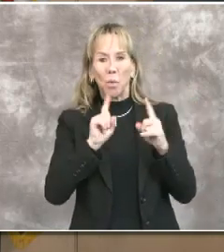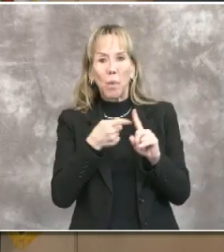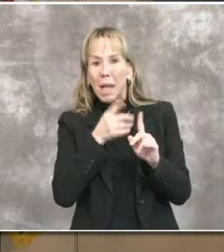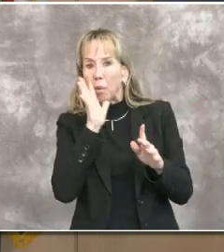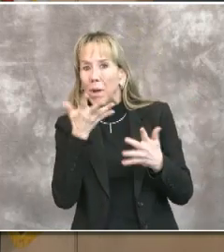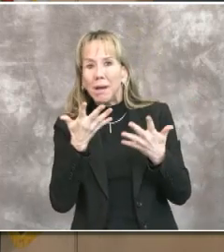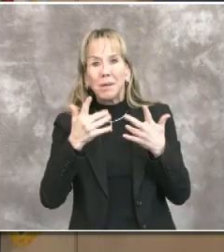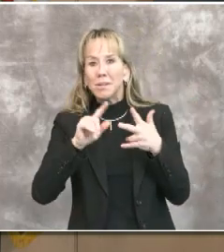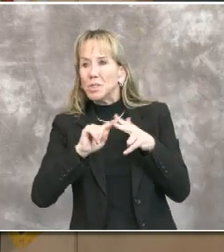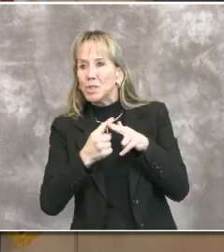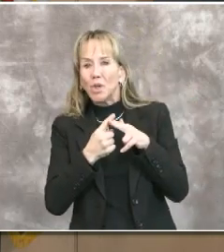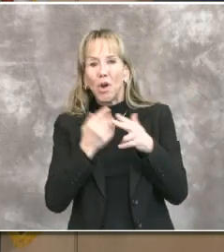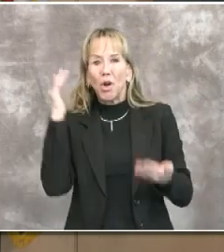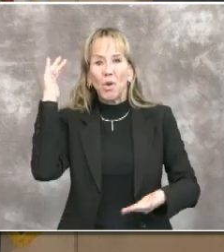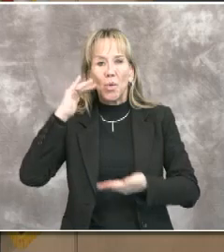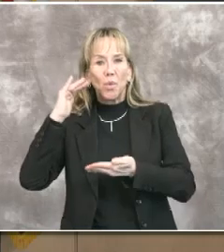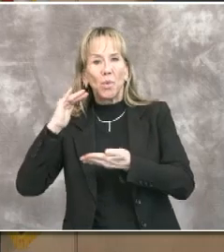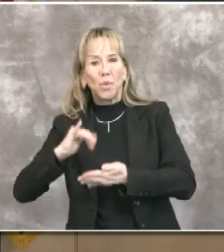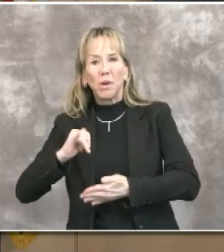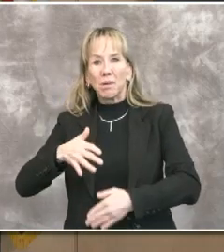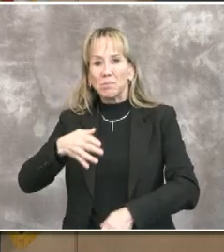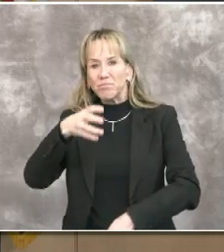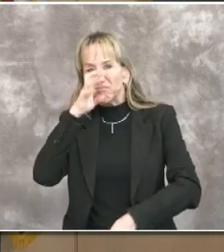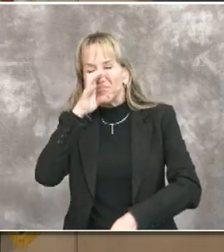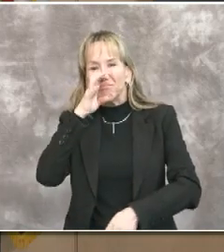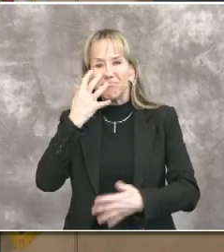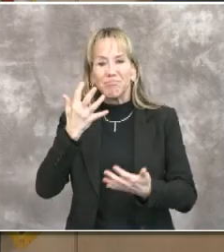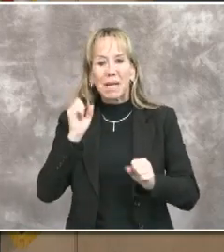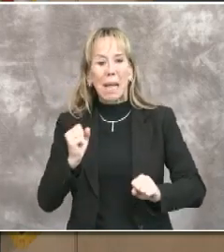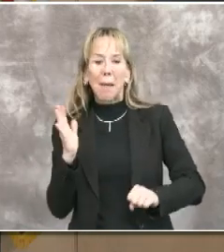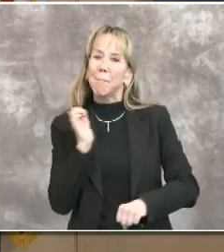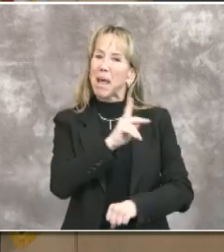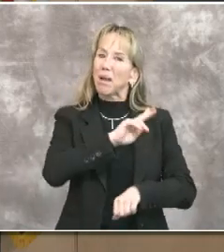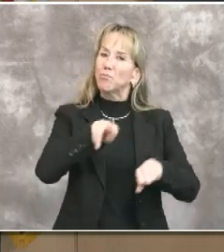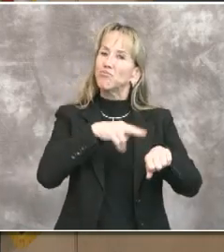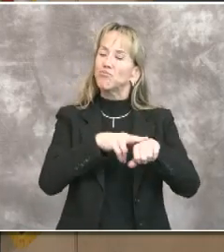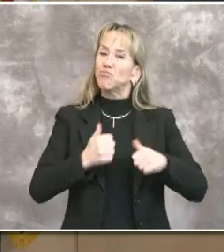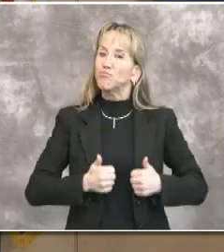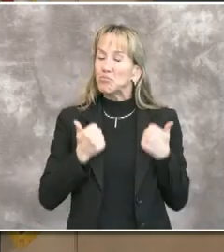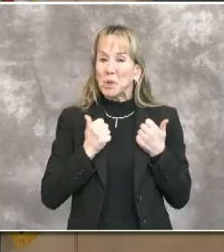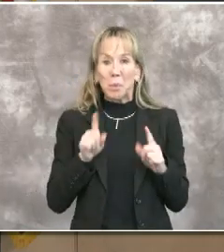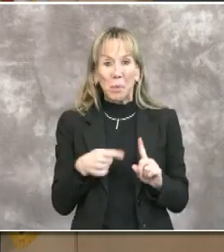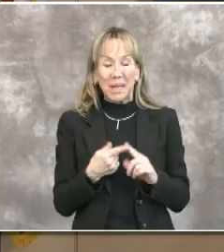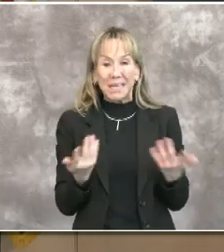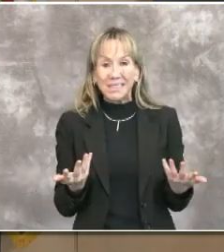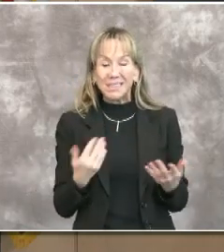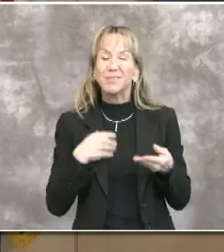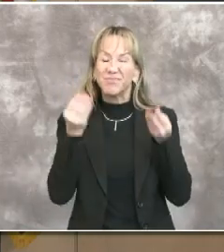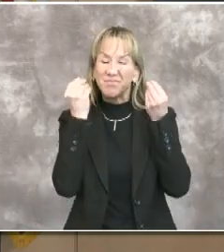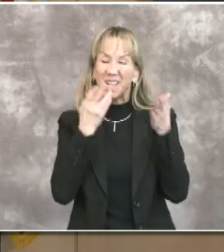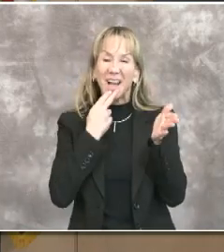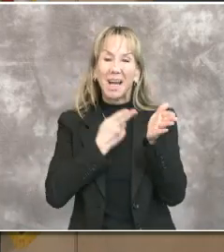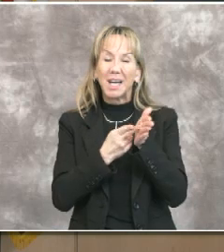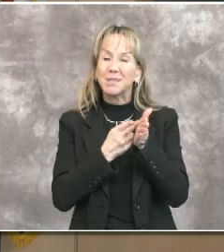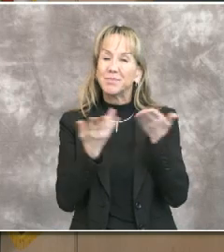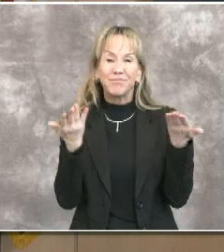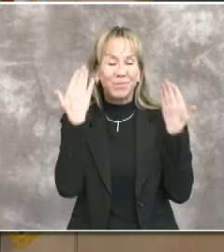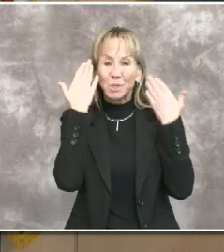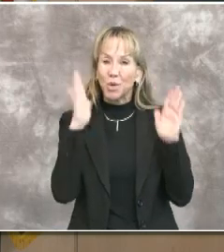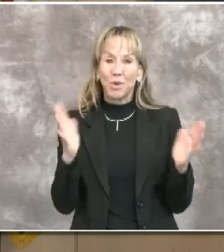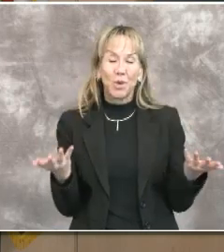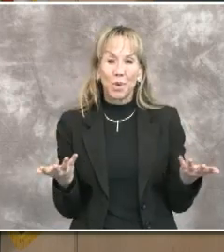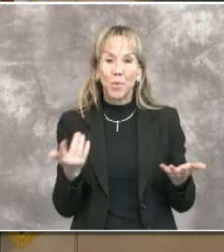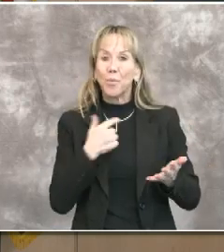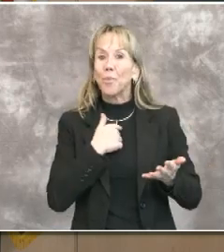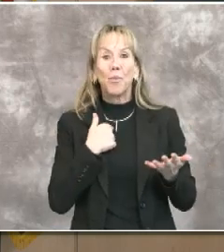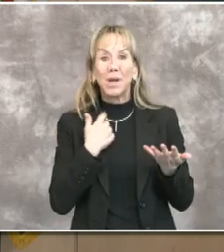our old way of life? Obviously, the short answer right now is we don't know for sure. We are continuously monitoring the